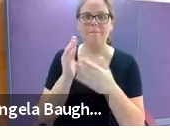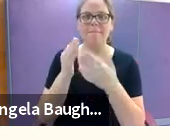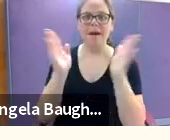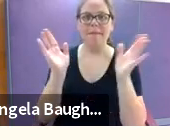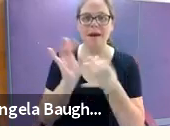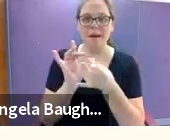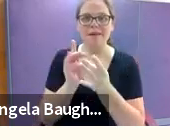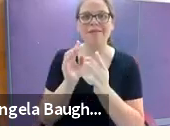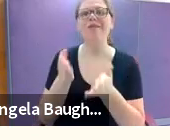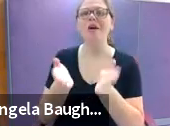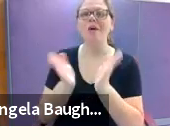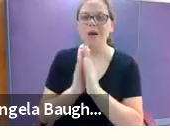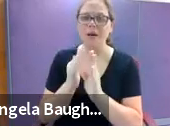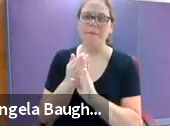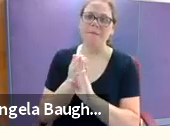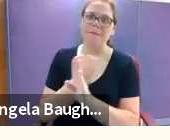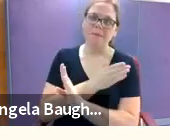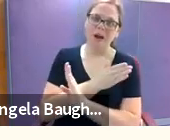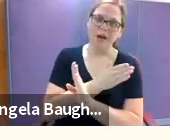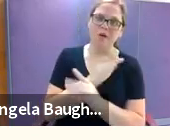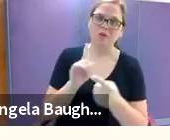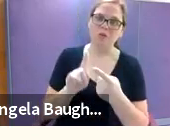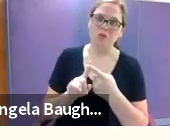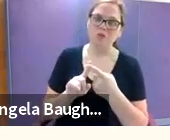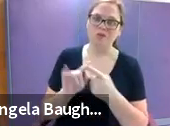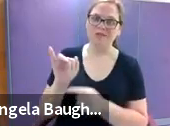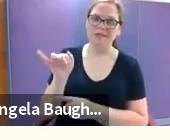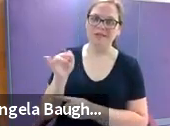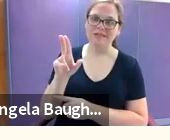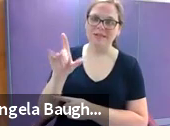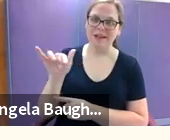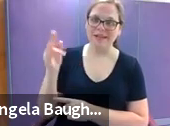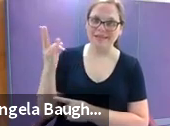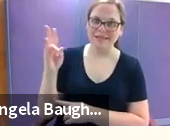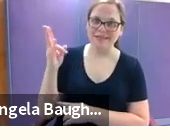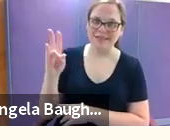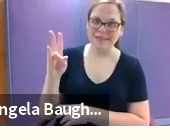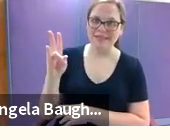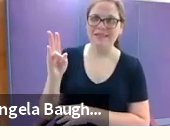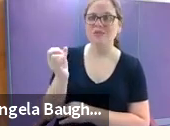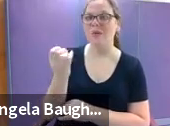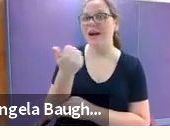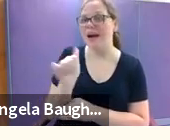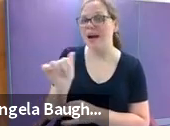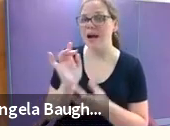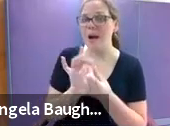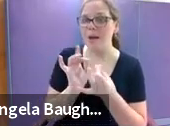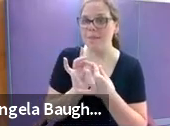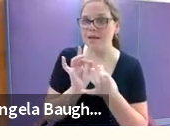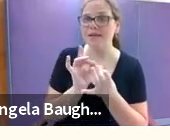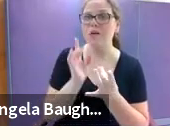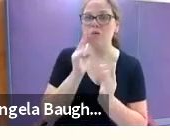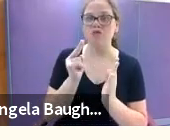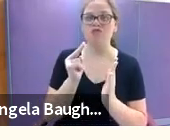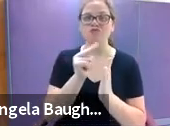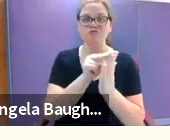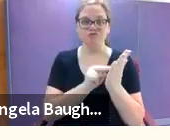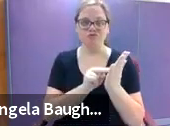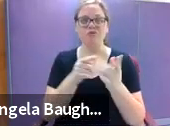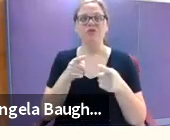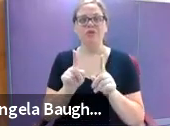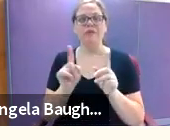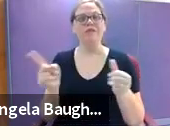public comment prior to July 17th. So any comments being made will be read during the first